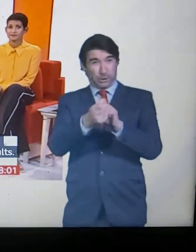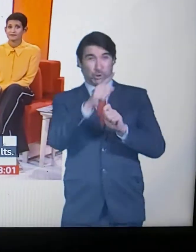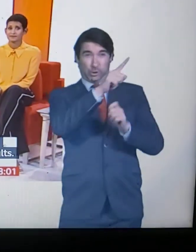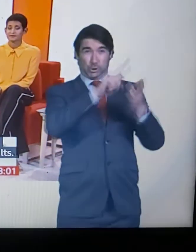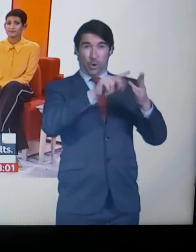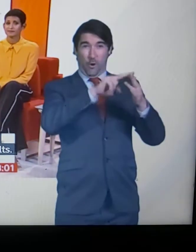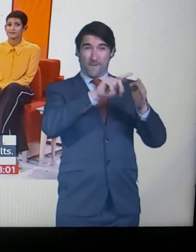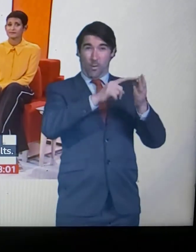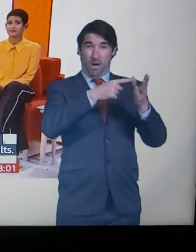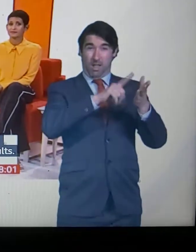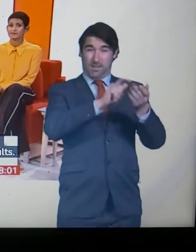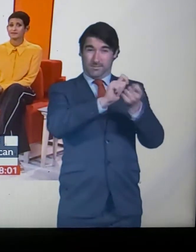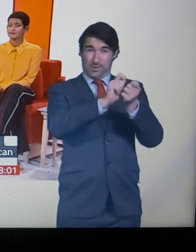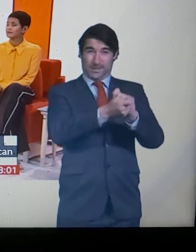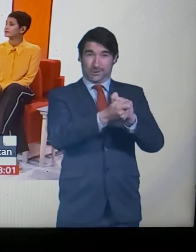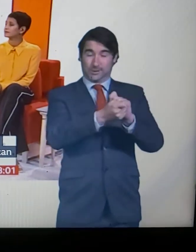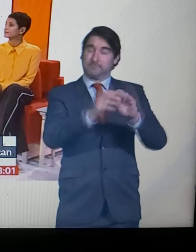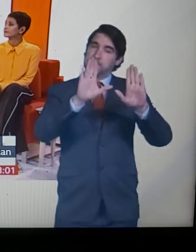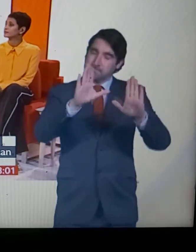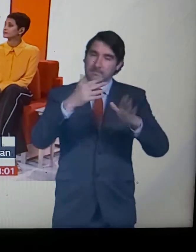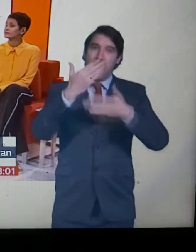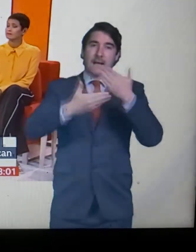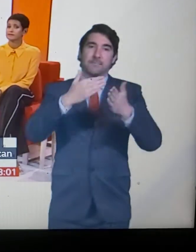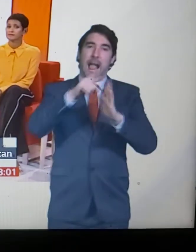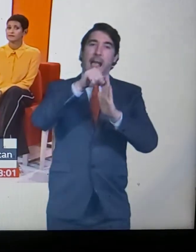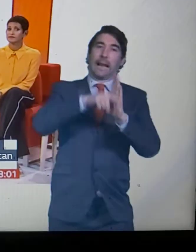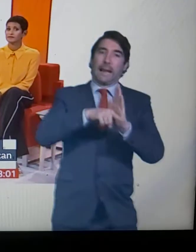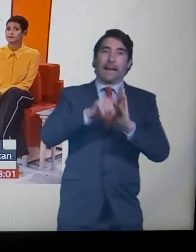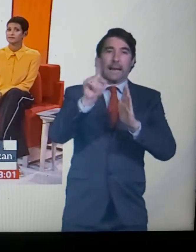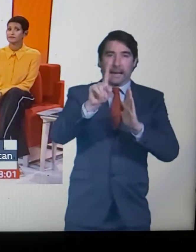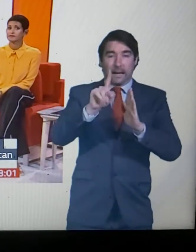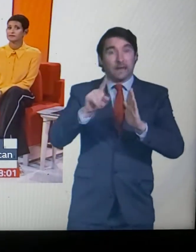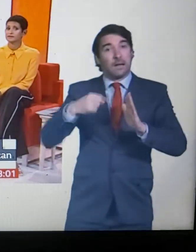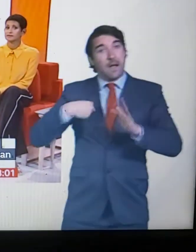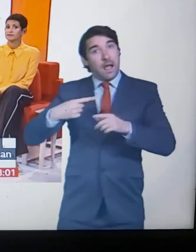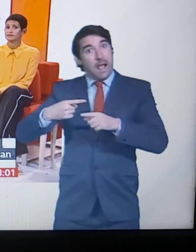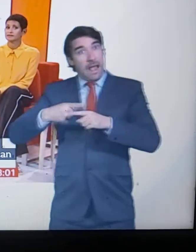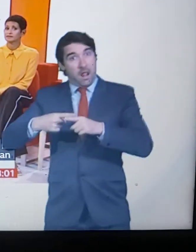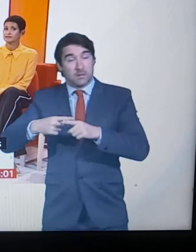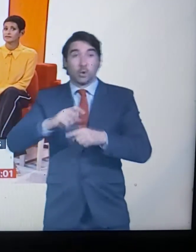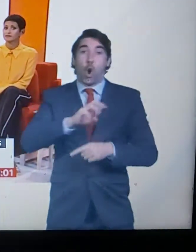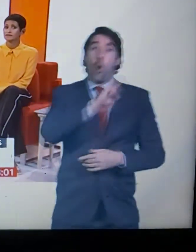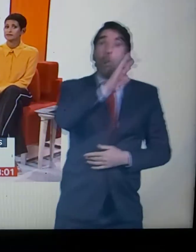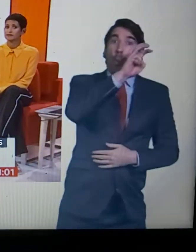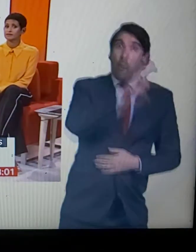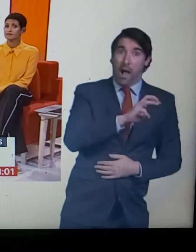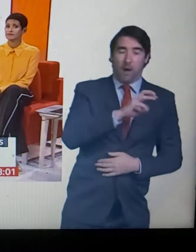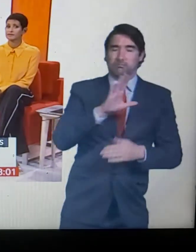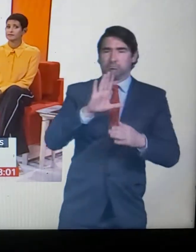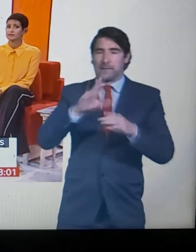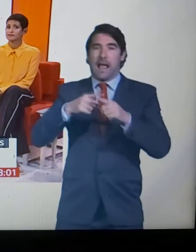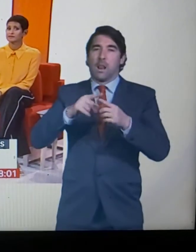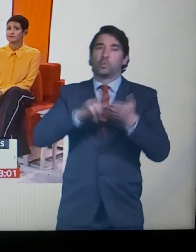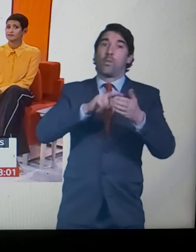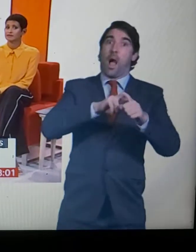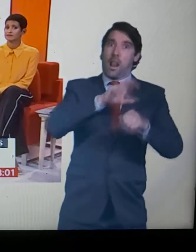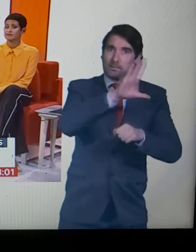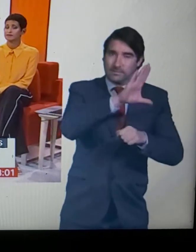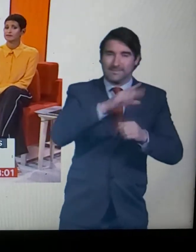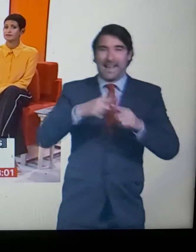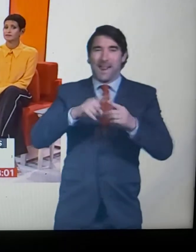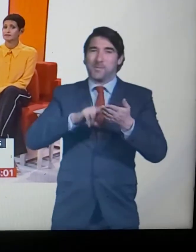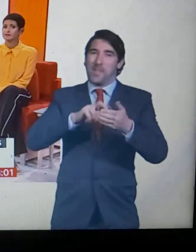rule, students in England and Northern Ireland can use mock exam results as a basis for any appeal. However, this doesn't